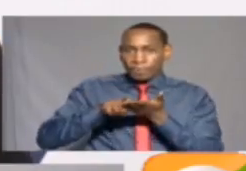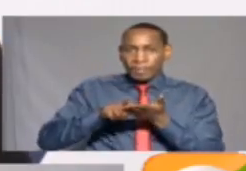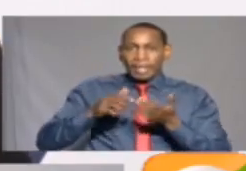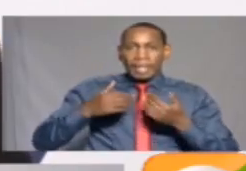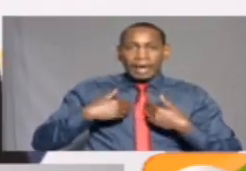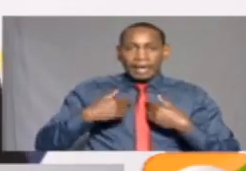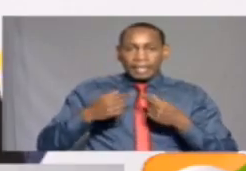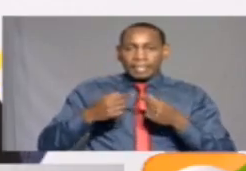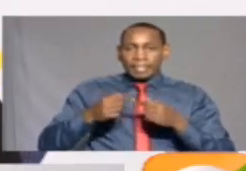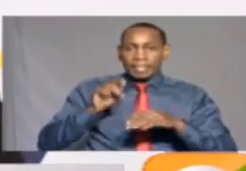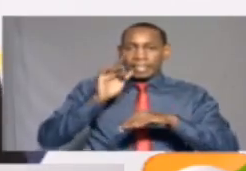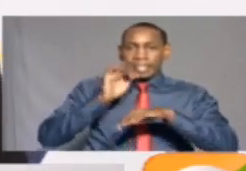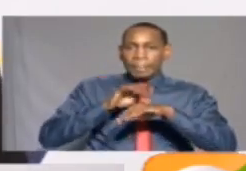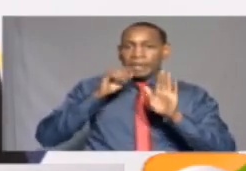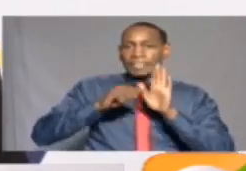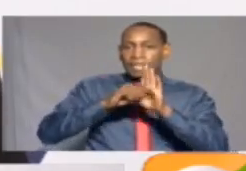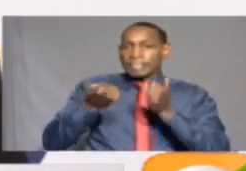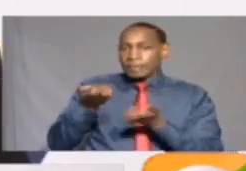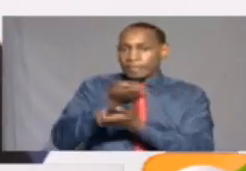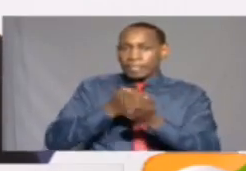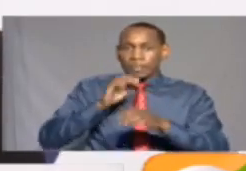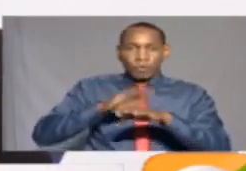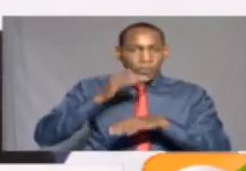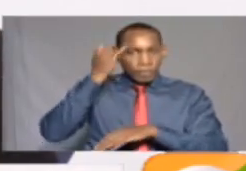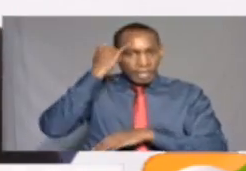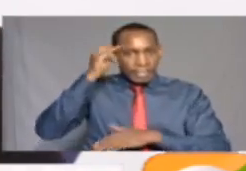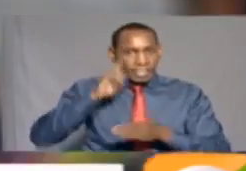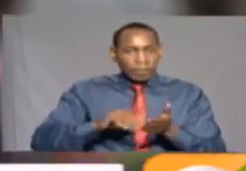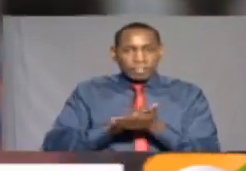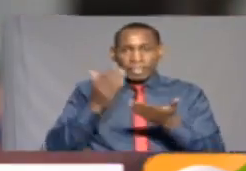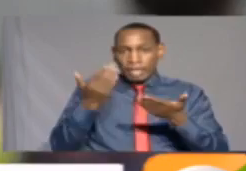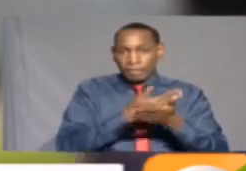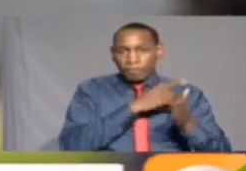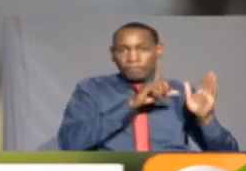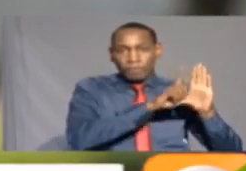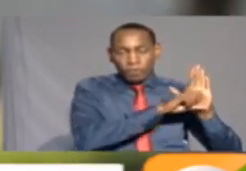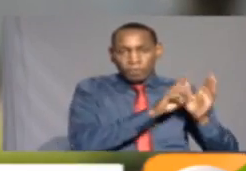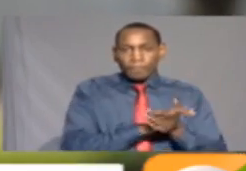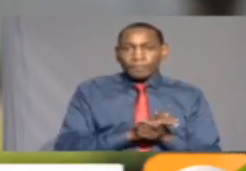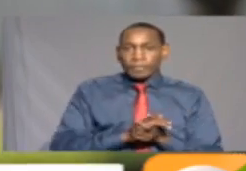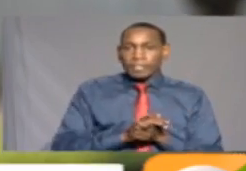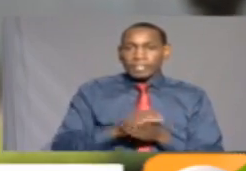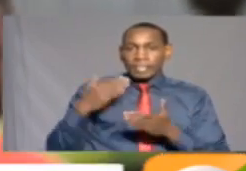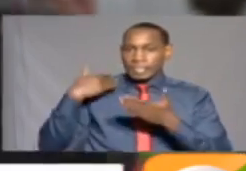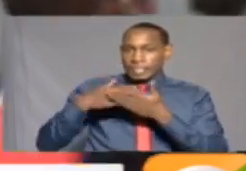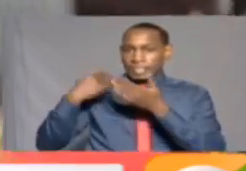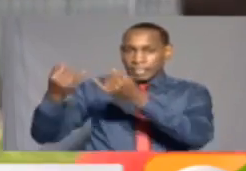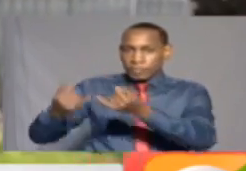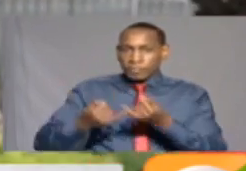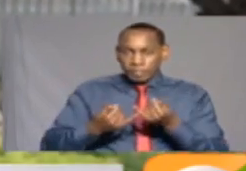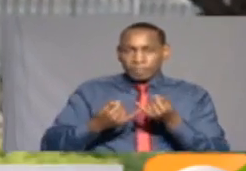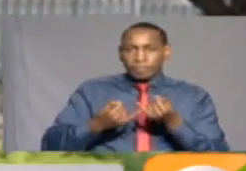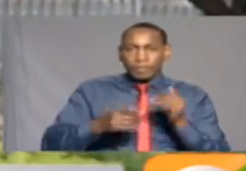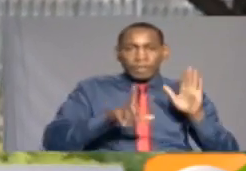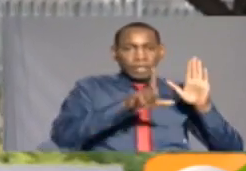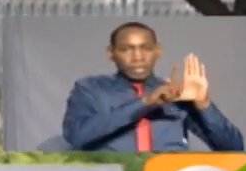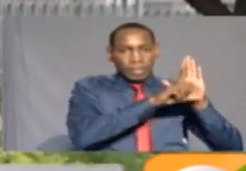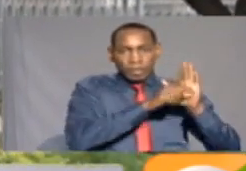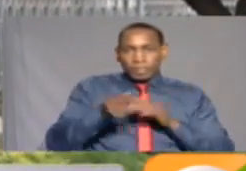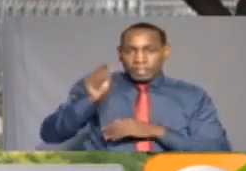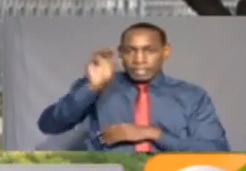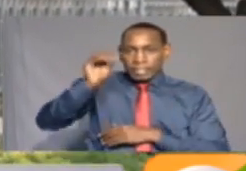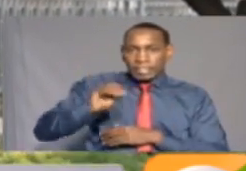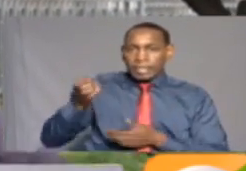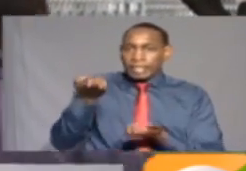very counterproductive effect on the economy, and I think it's a good idea to remove it. According to Nyamu, since the introduction of the interest rate capping laws,